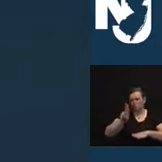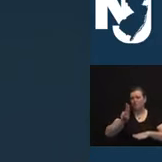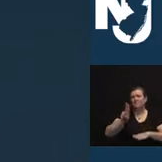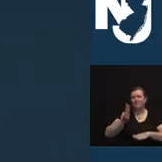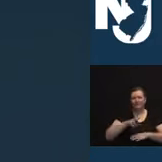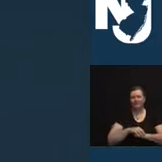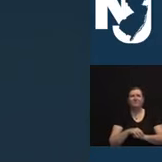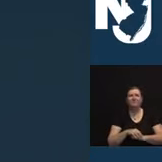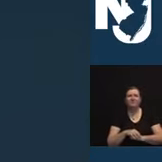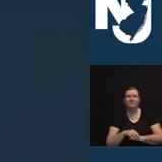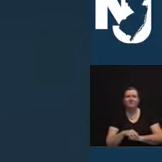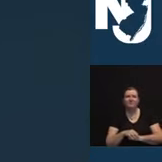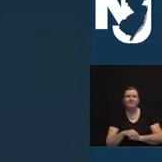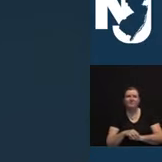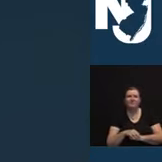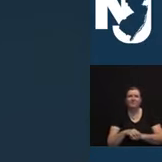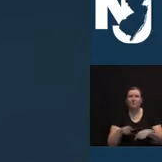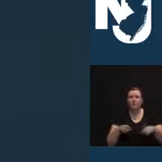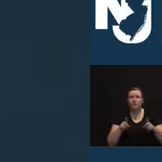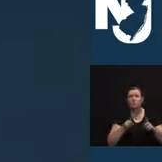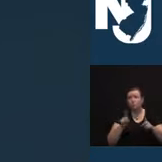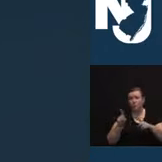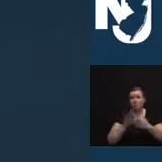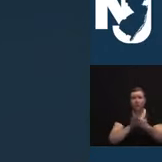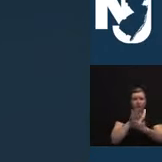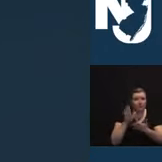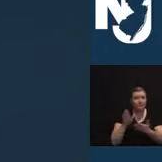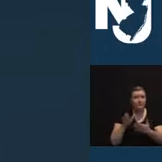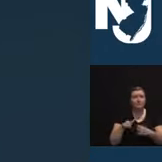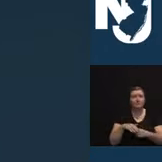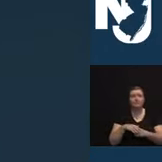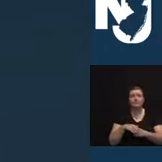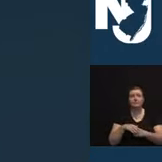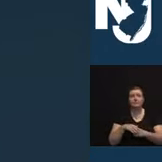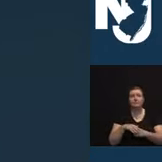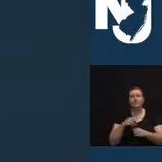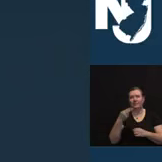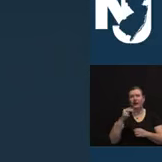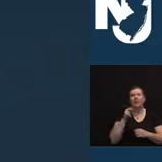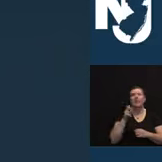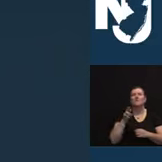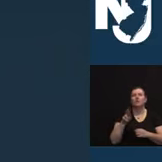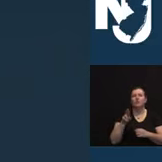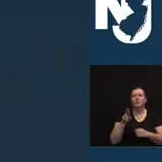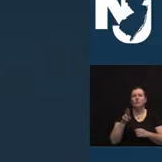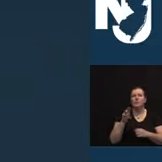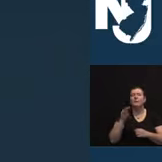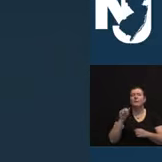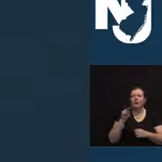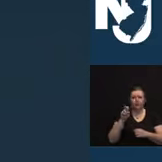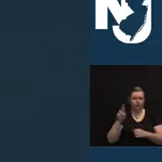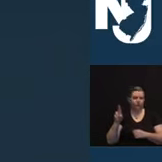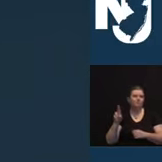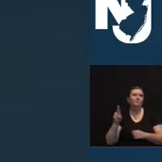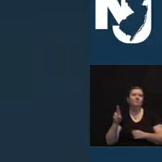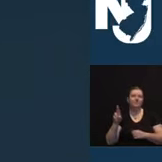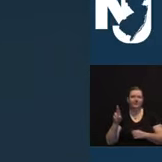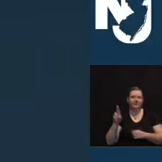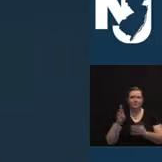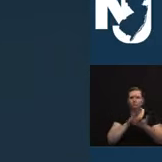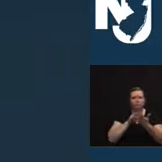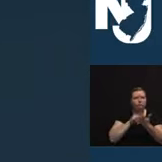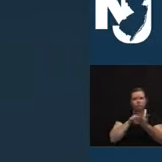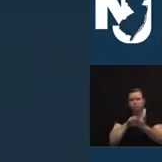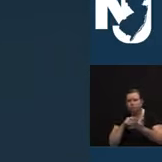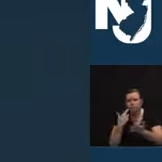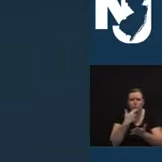at the Hanover Manor, learning the restaurant business and sparking a career that ultimately led to becoming the co-owner of Rupert's in